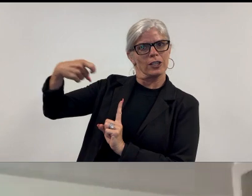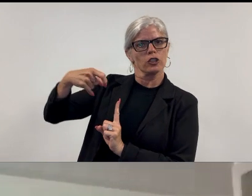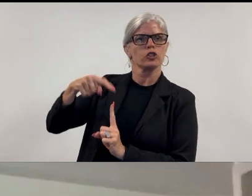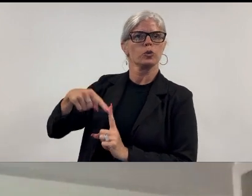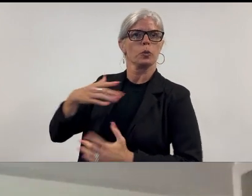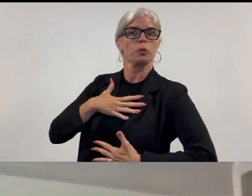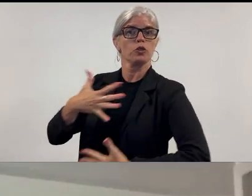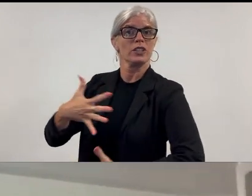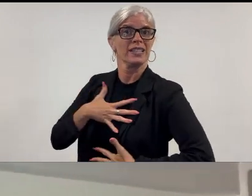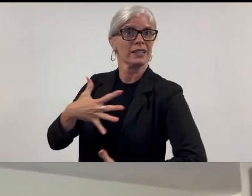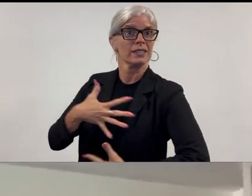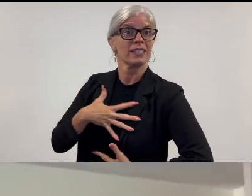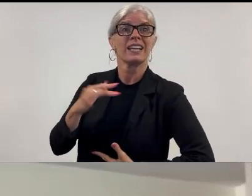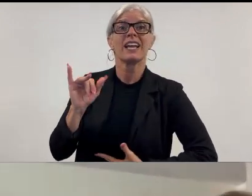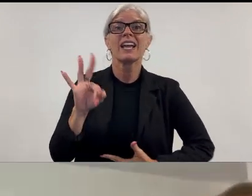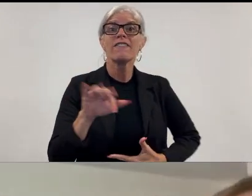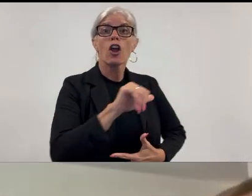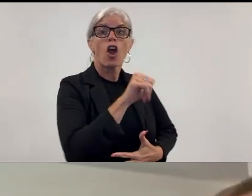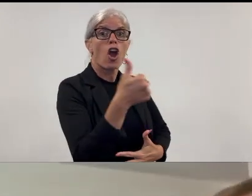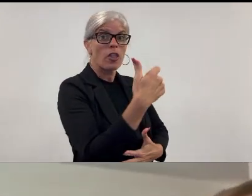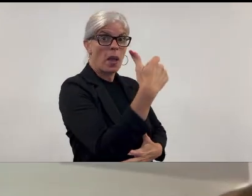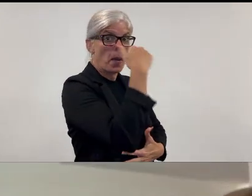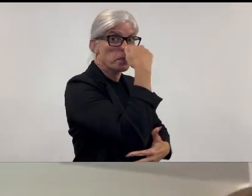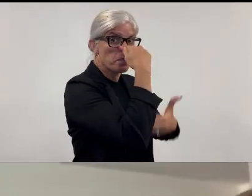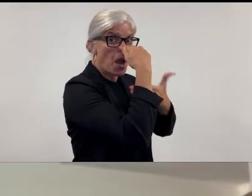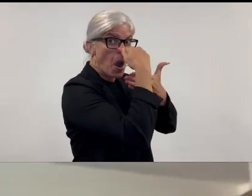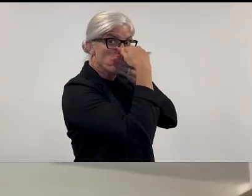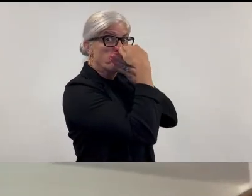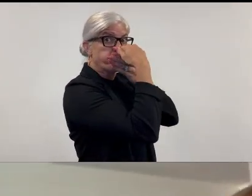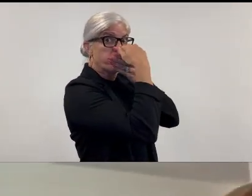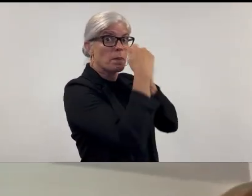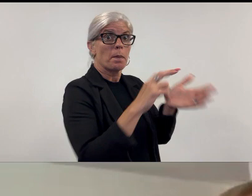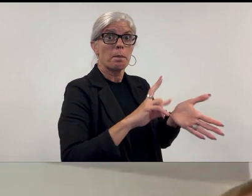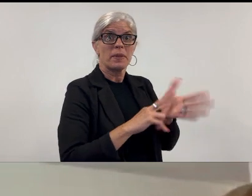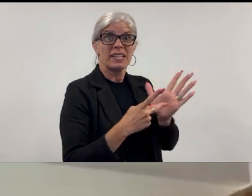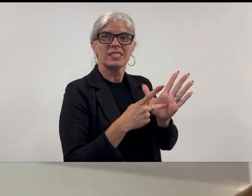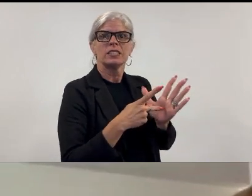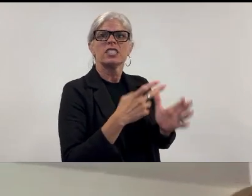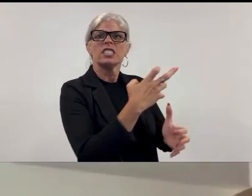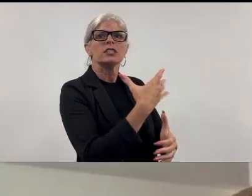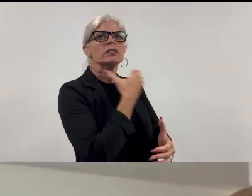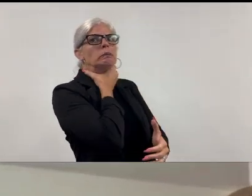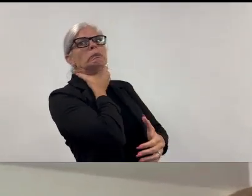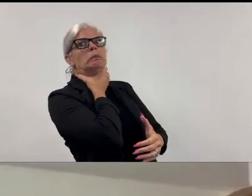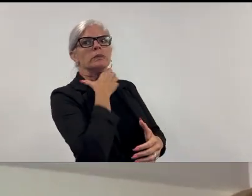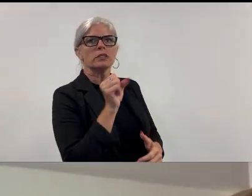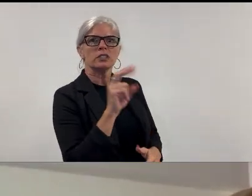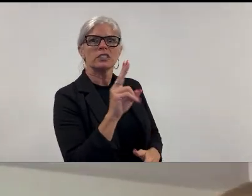to suffocate us. So, so the idea is control delivery of